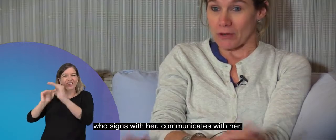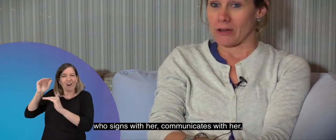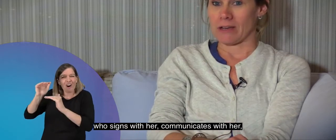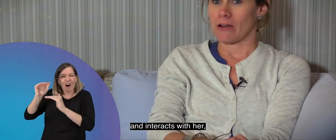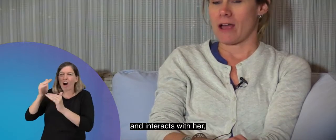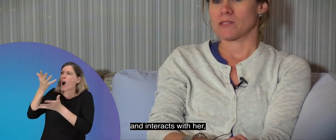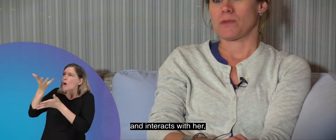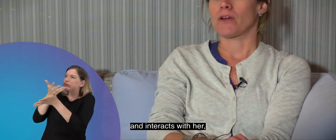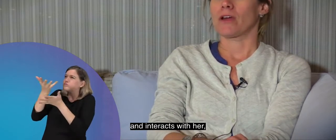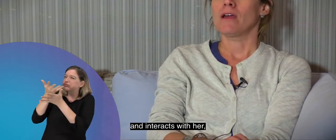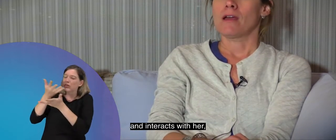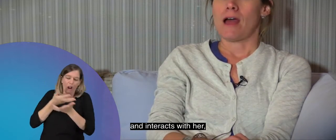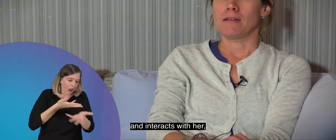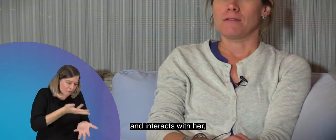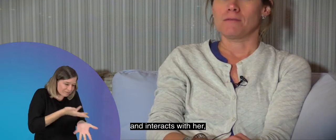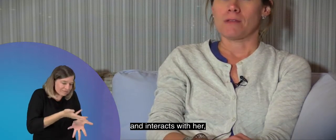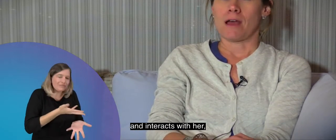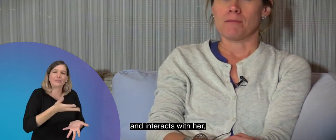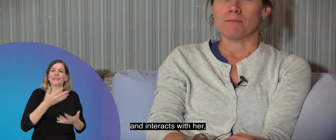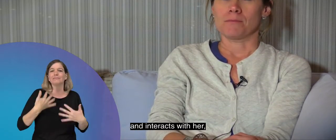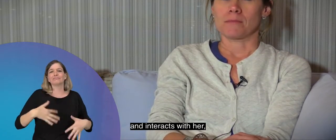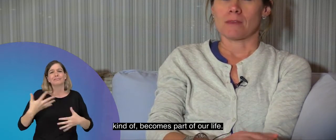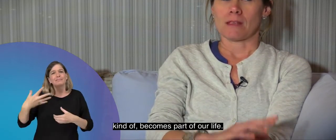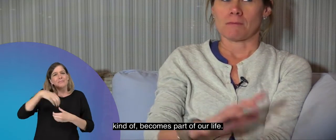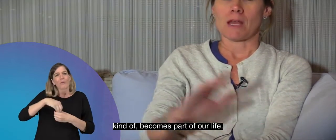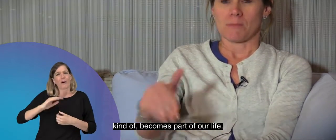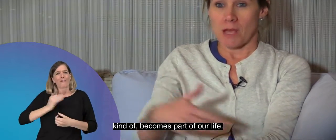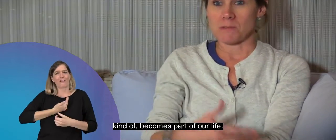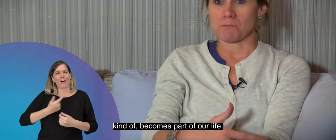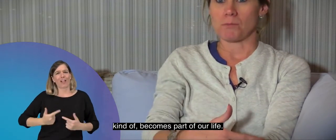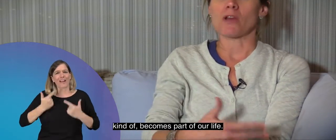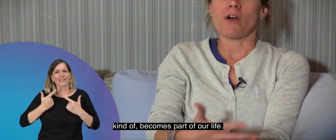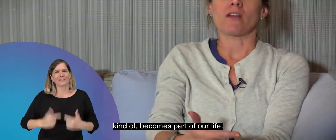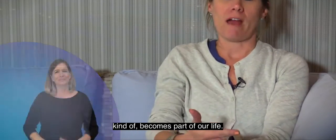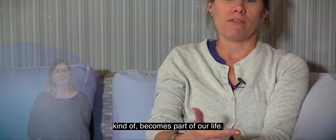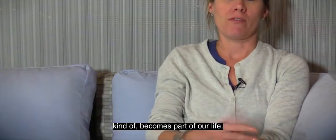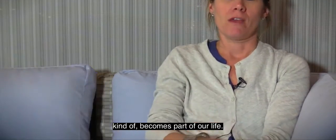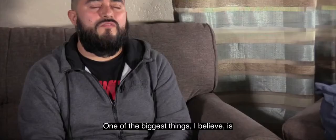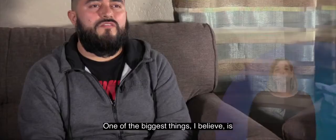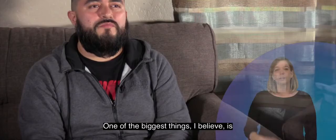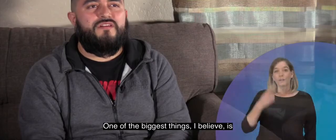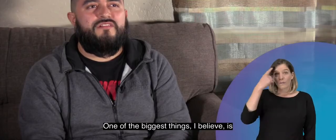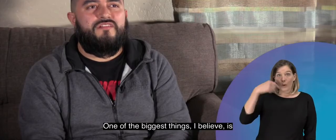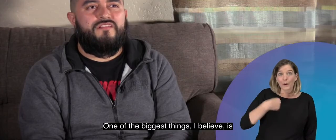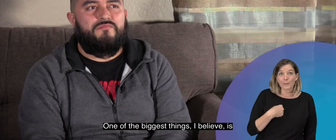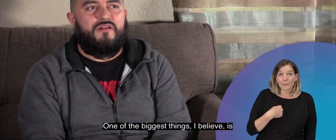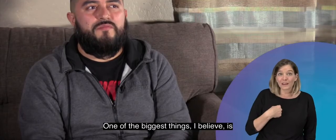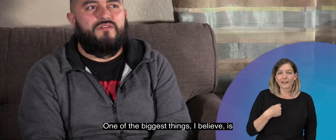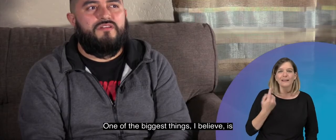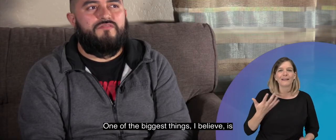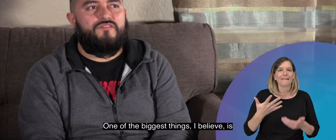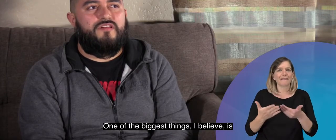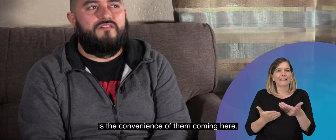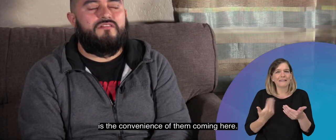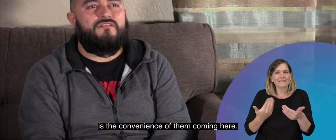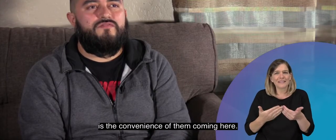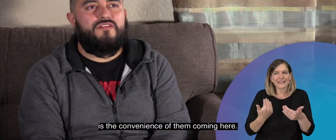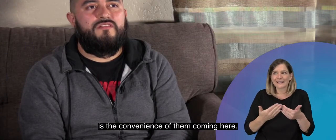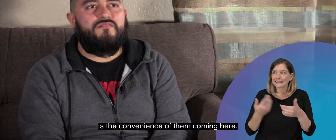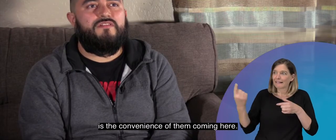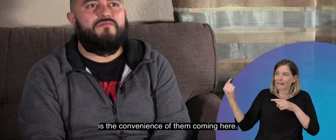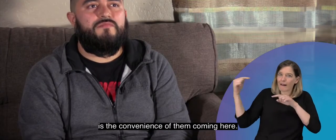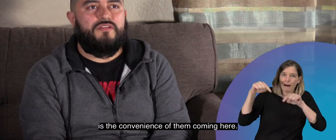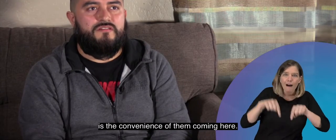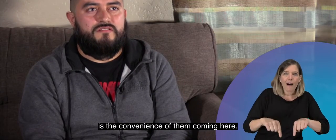communicates with her, and interacts with her. And kind of becomes part of our life. One of the biggest things that I believe is like the